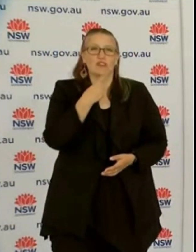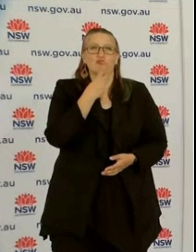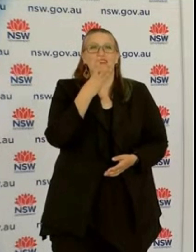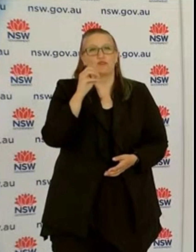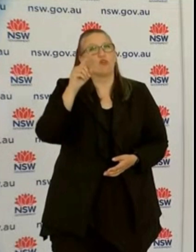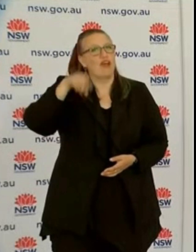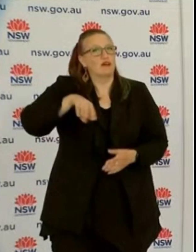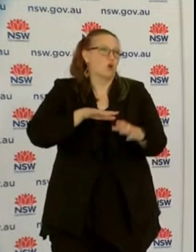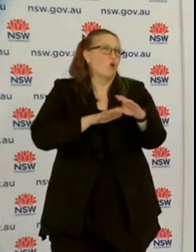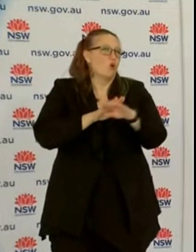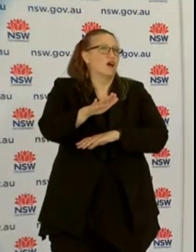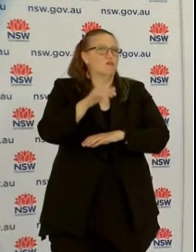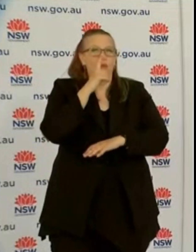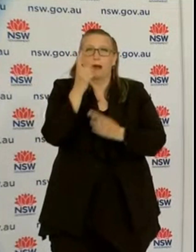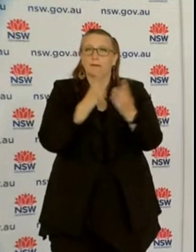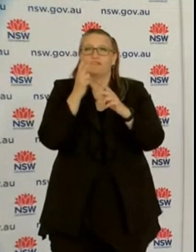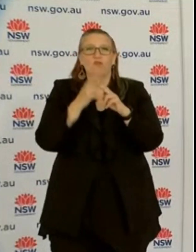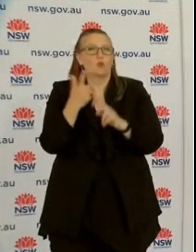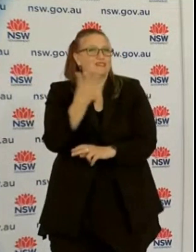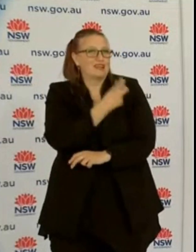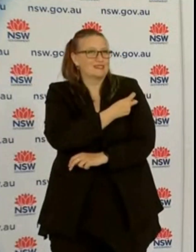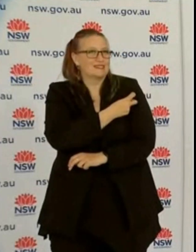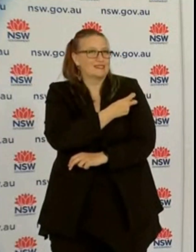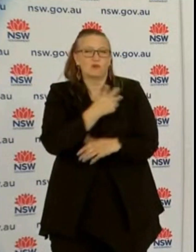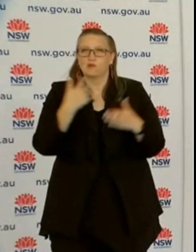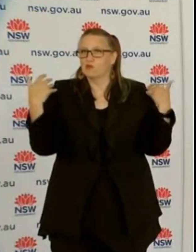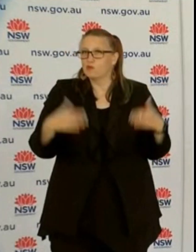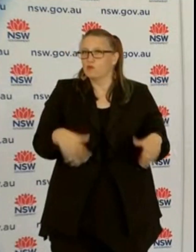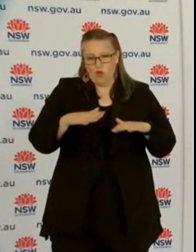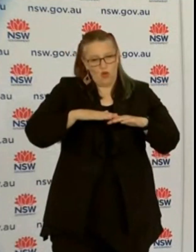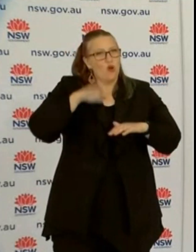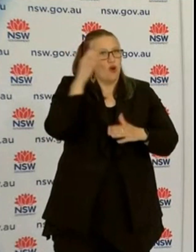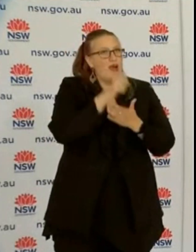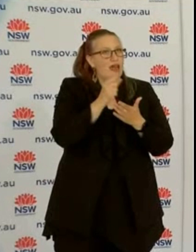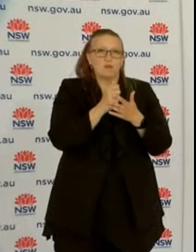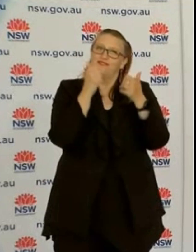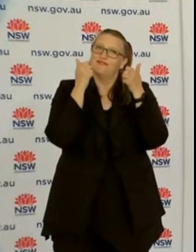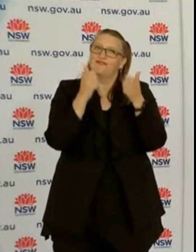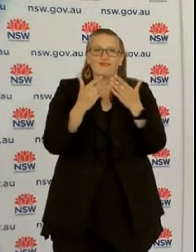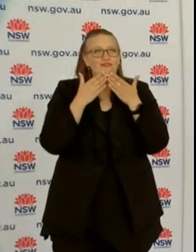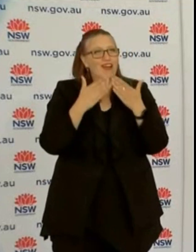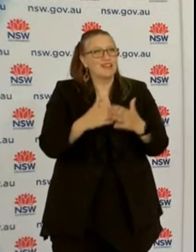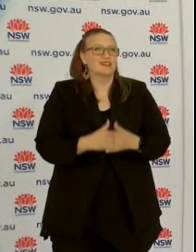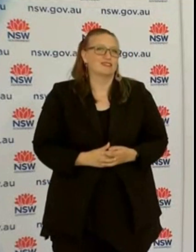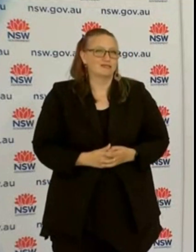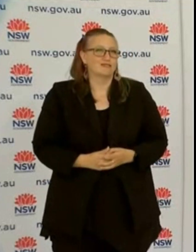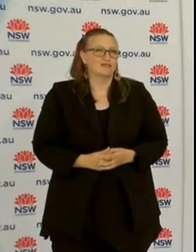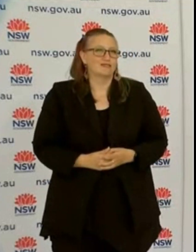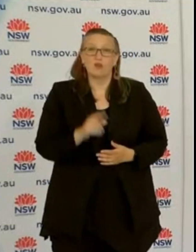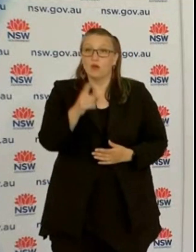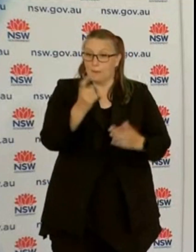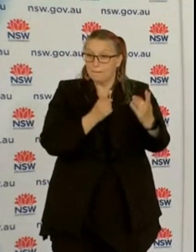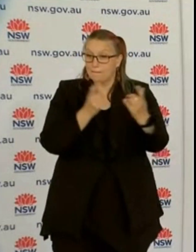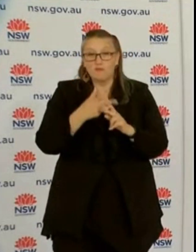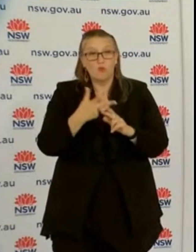130,341 tests reported till 8 p.m. last night. So again, very good testing numbers, and thank you to everybody